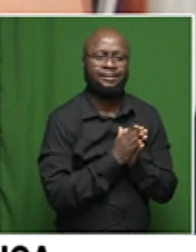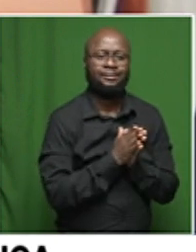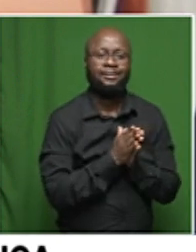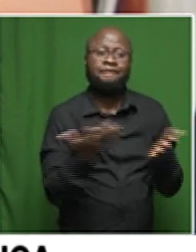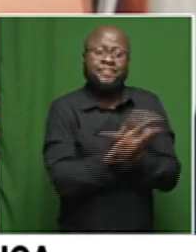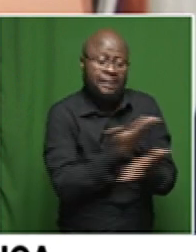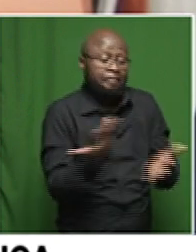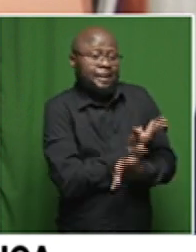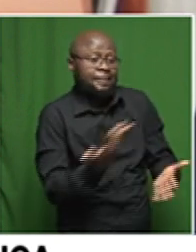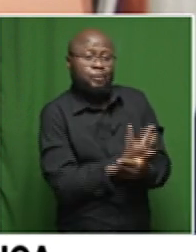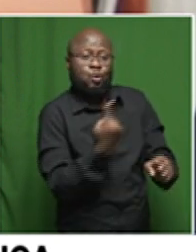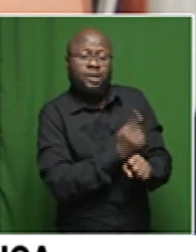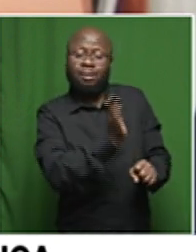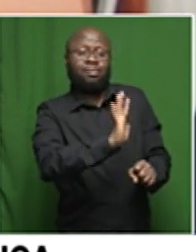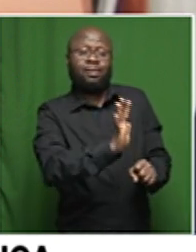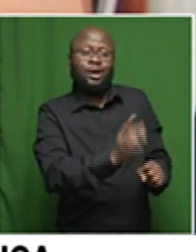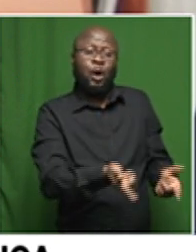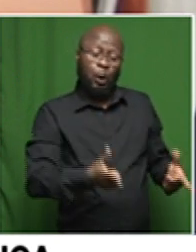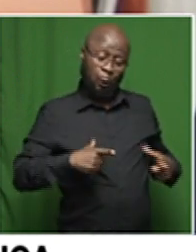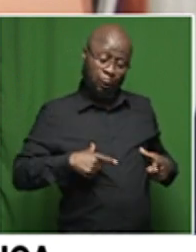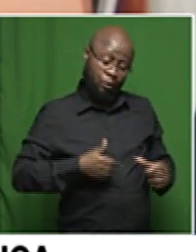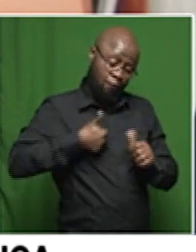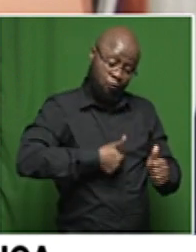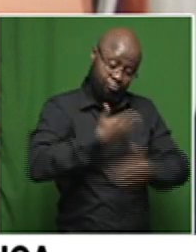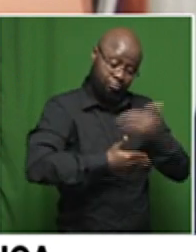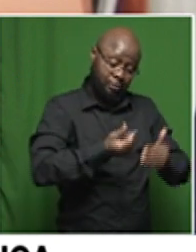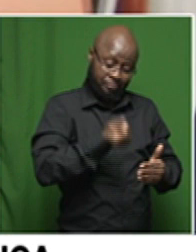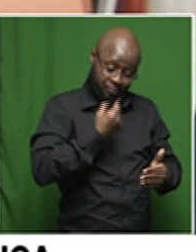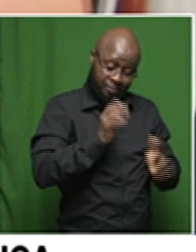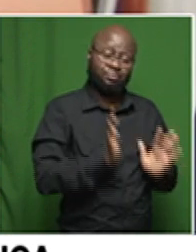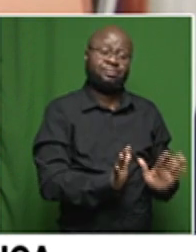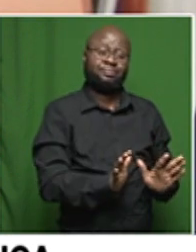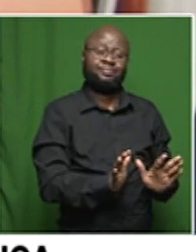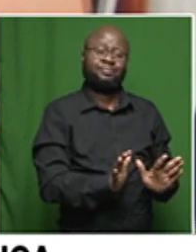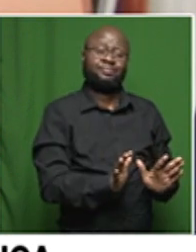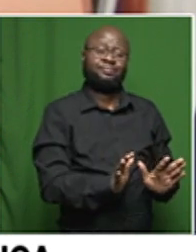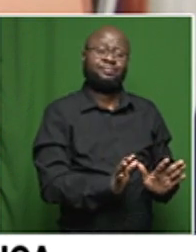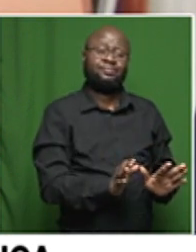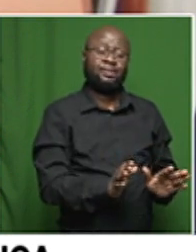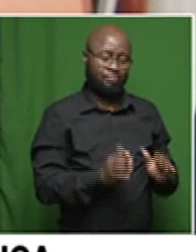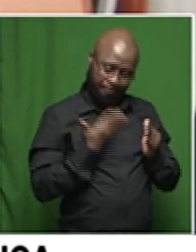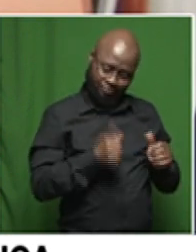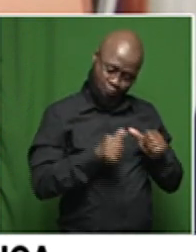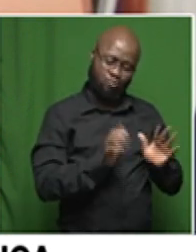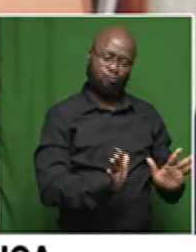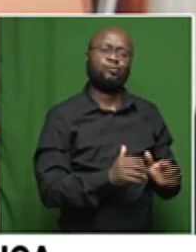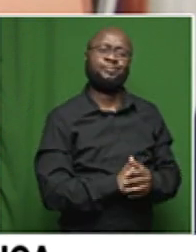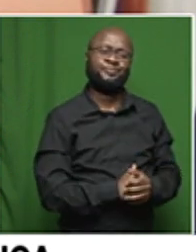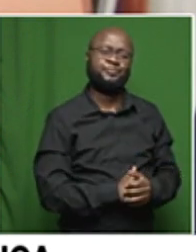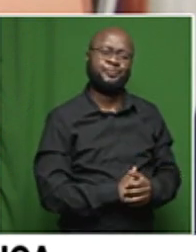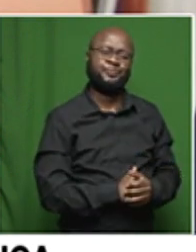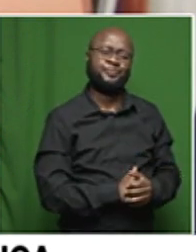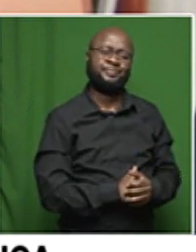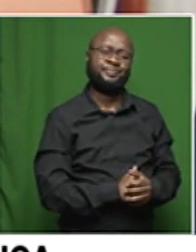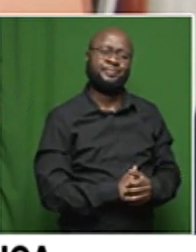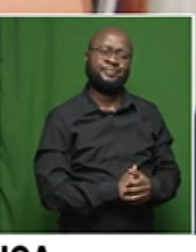doses for any reason unless it's instructed by the doctor. Mm. So they need to take it and continue to take it at the intervals that